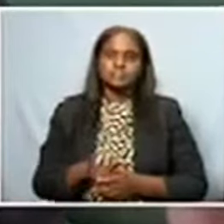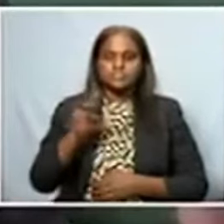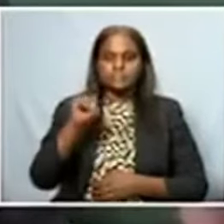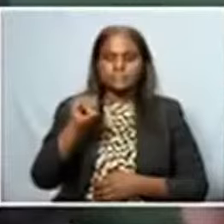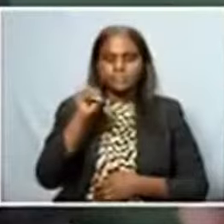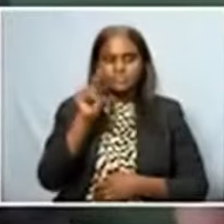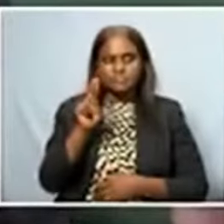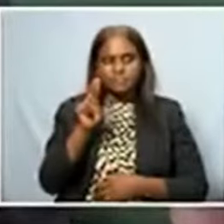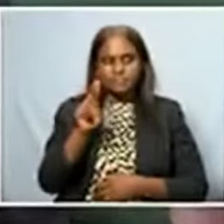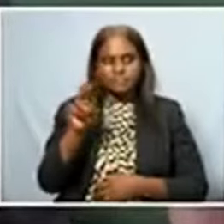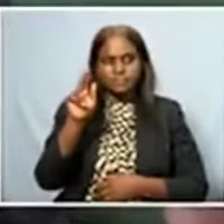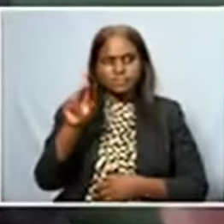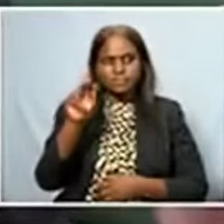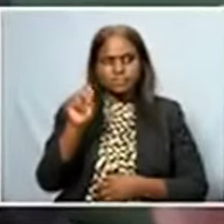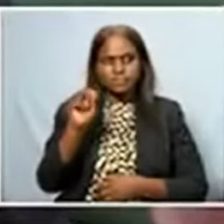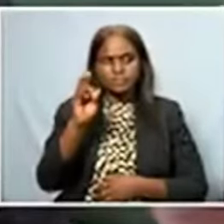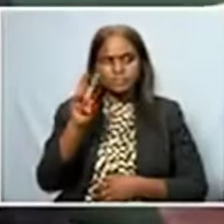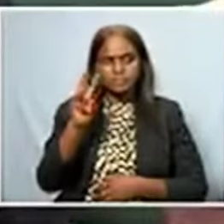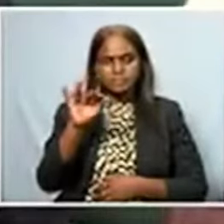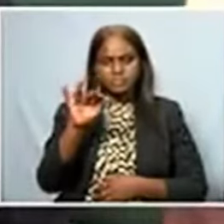Mr. Kafwaya?